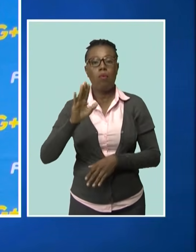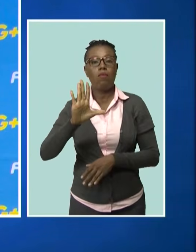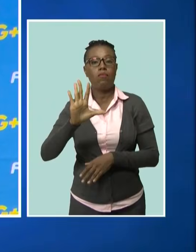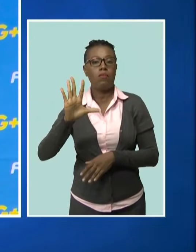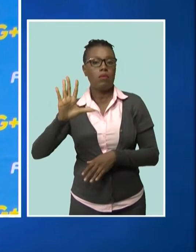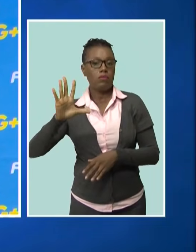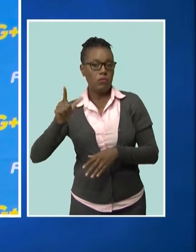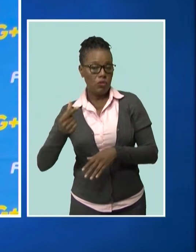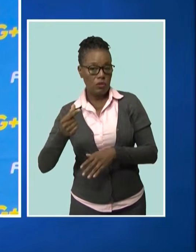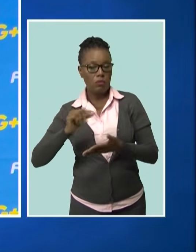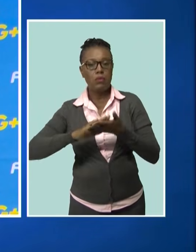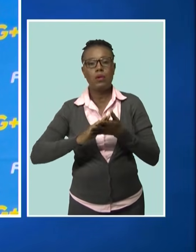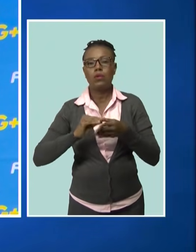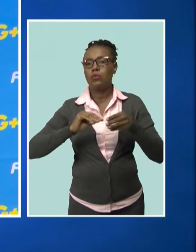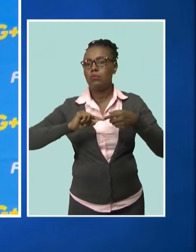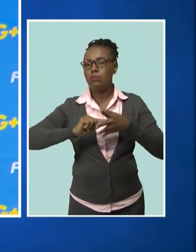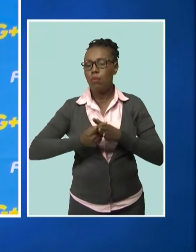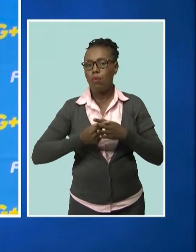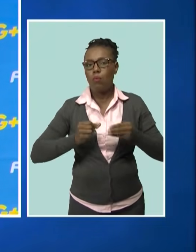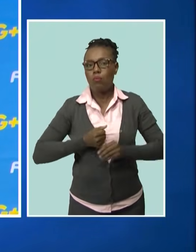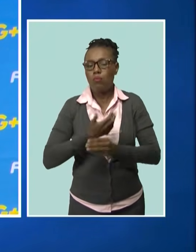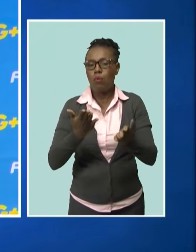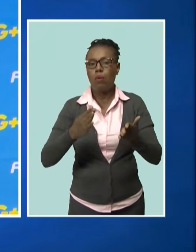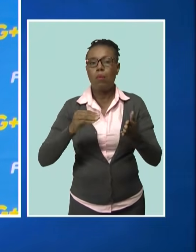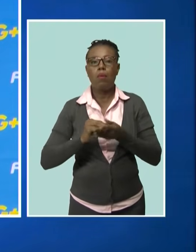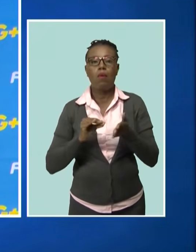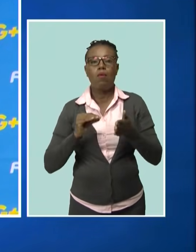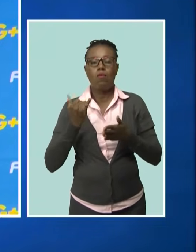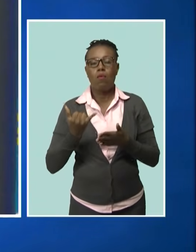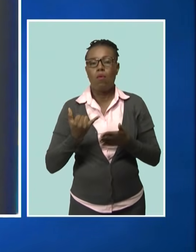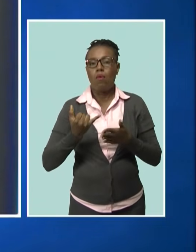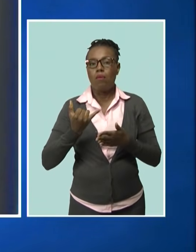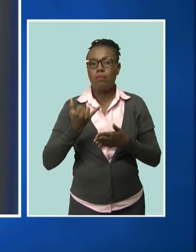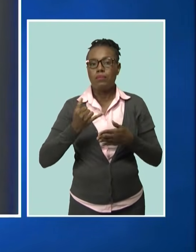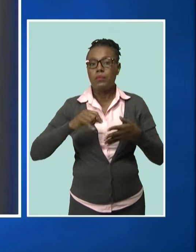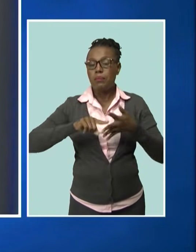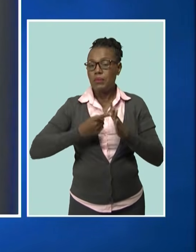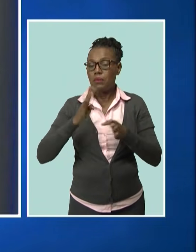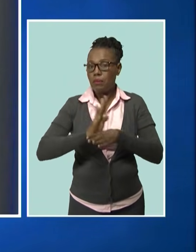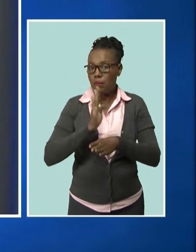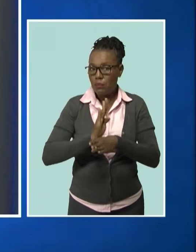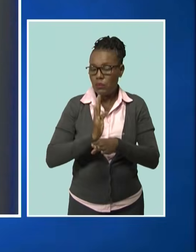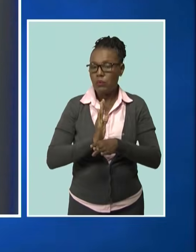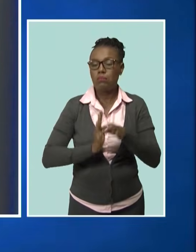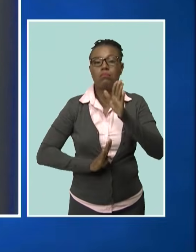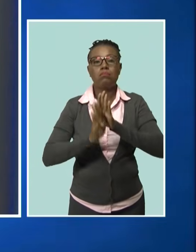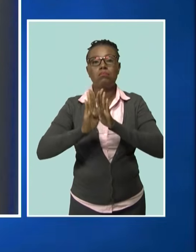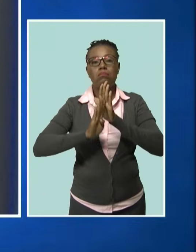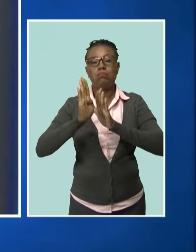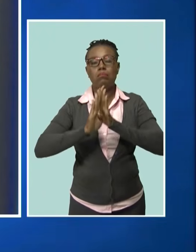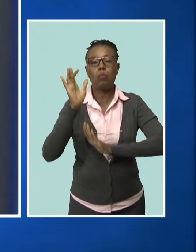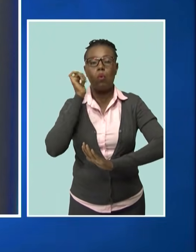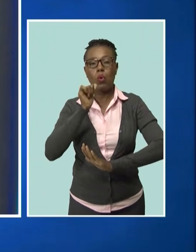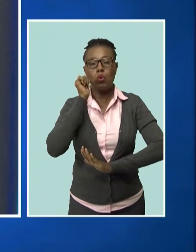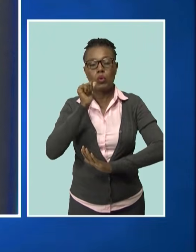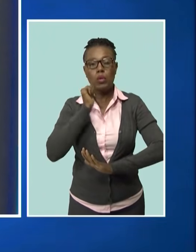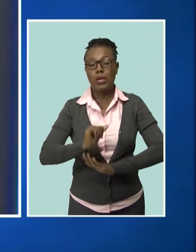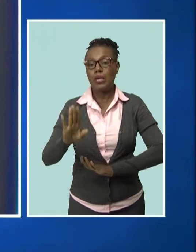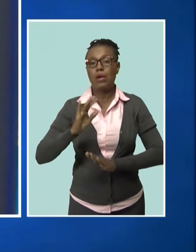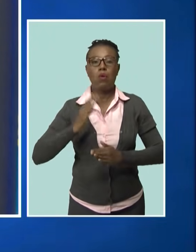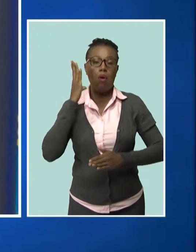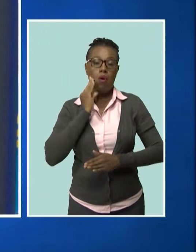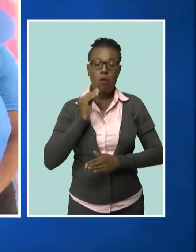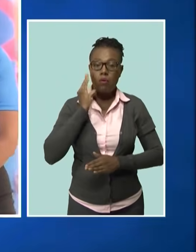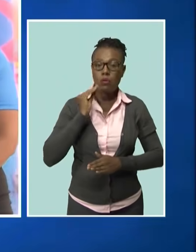of Flow's existing 4G long-term evolution network. The development will also improve daily mobile